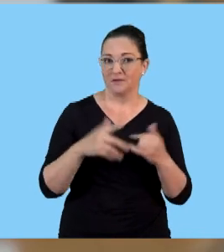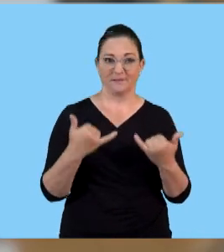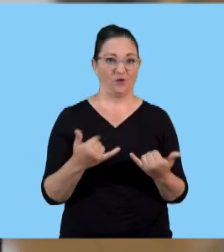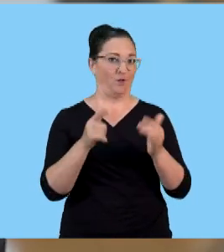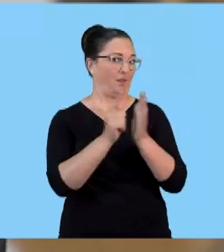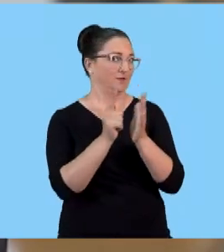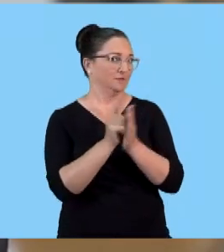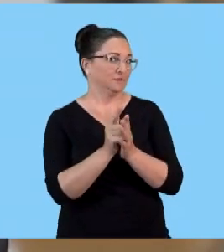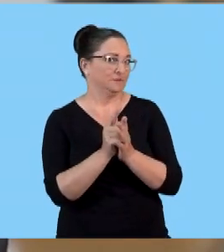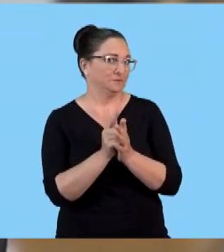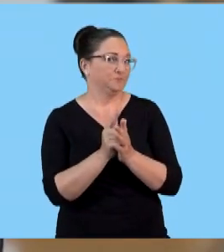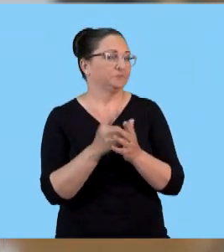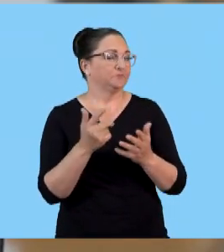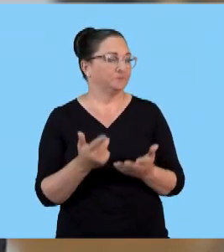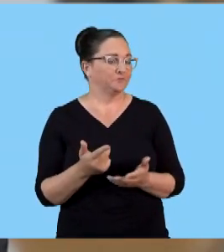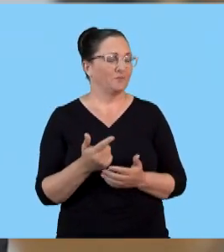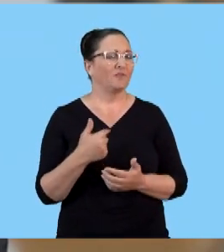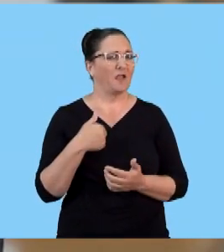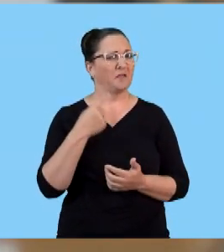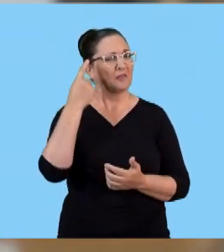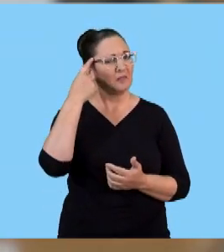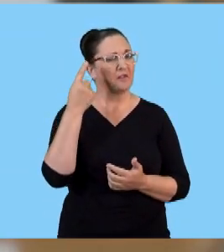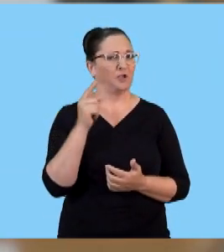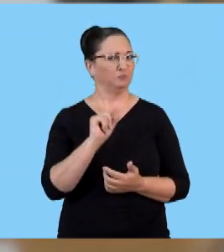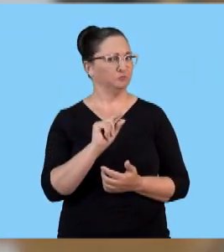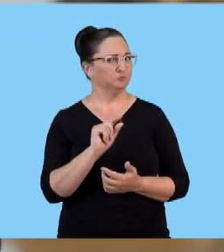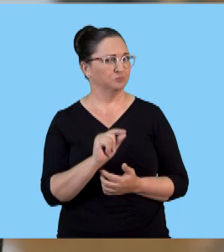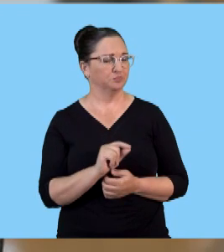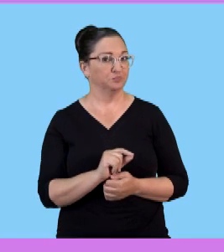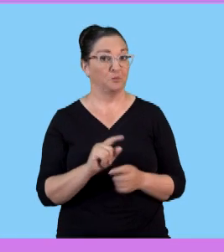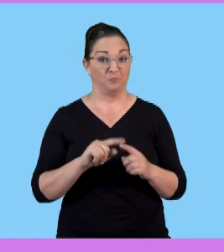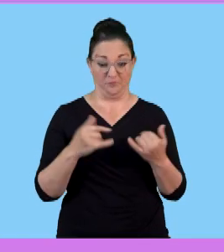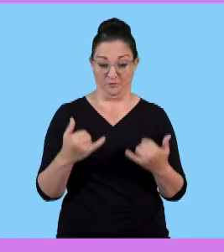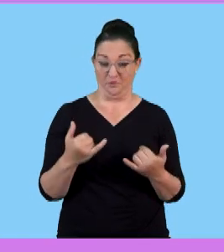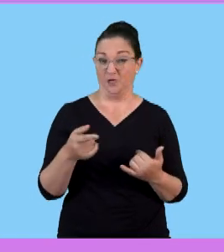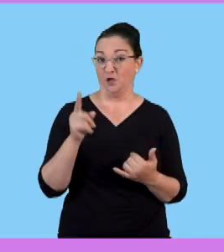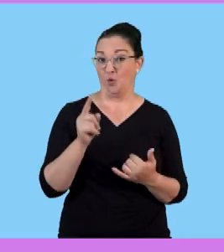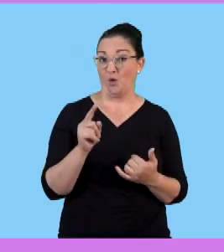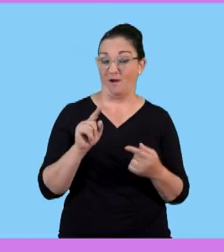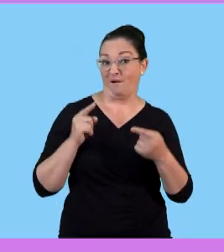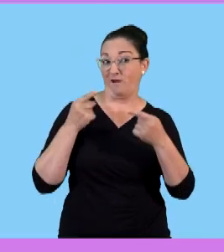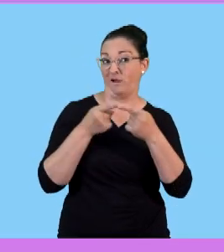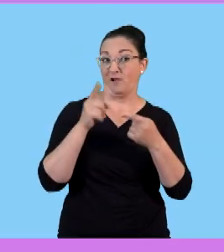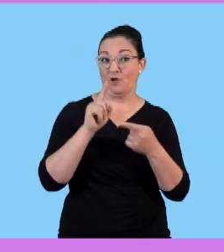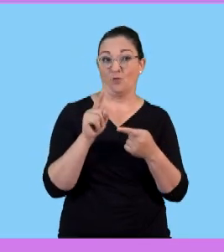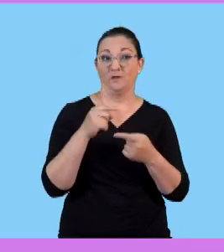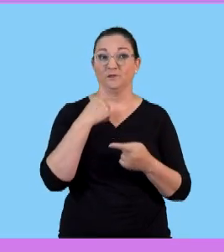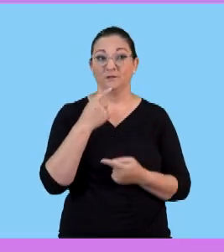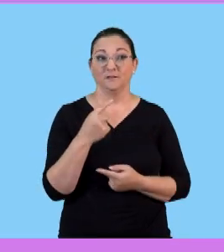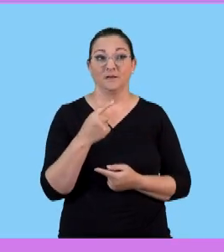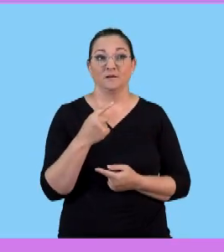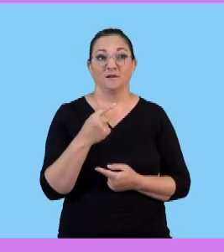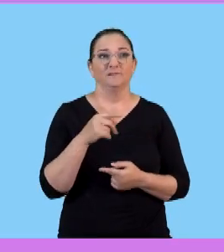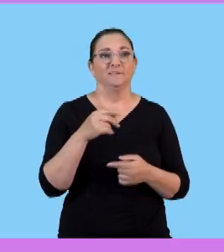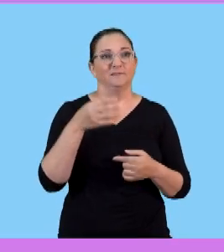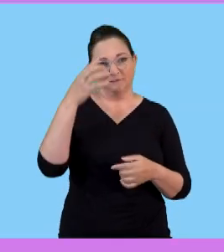our lesson objectives? Okay, so by the end of this lesson, you should be able to, first of all, define, write